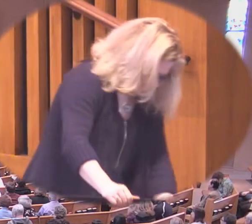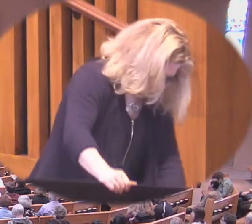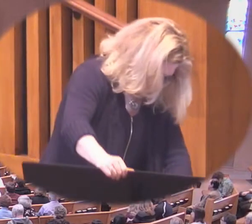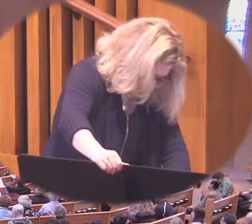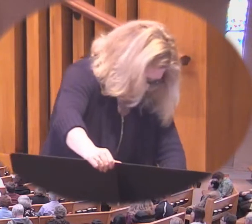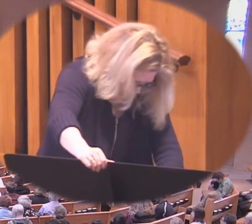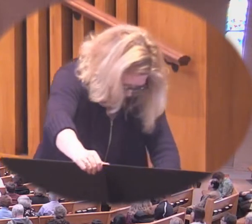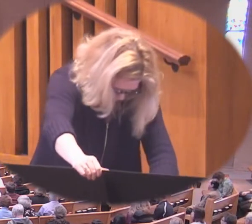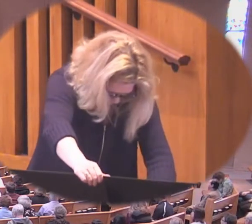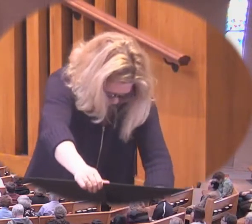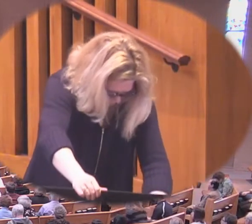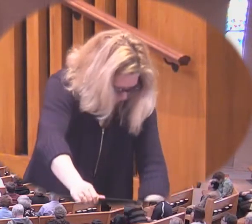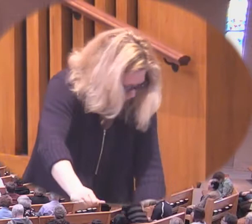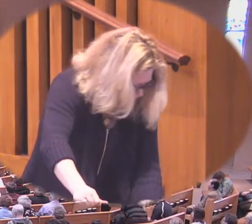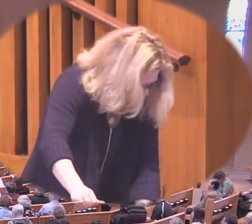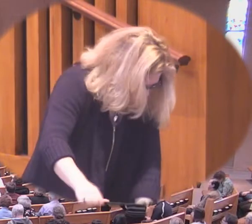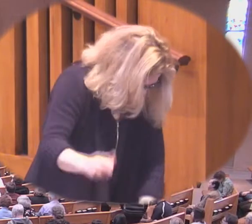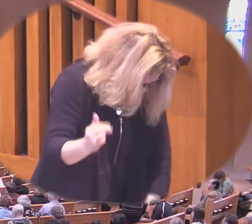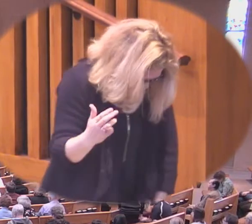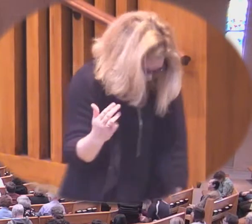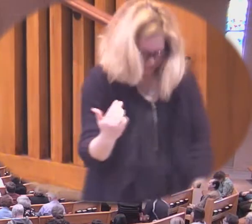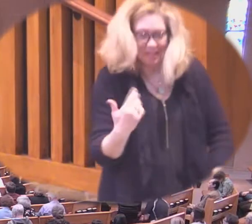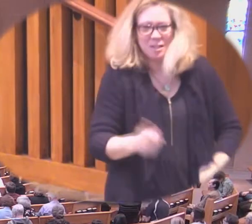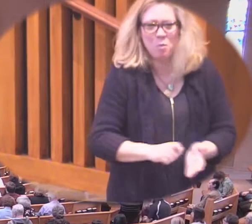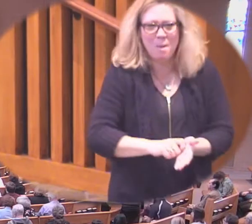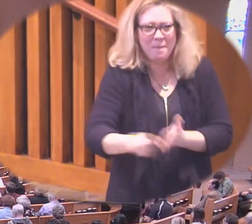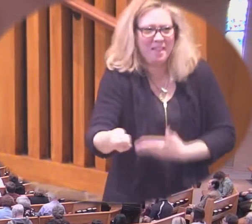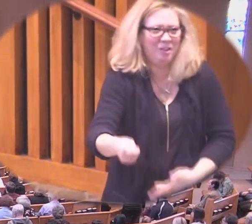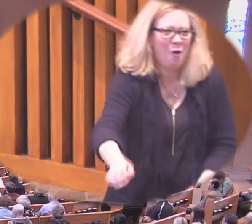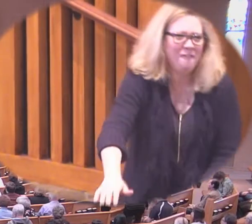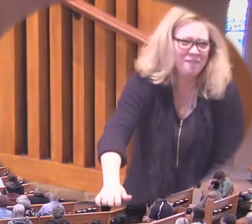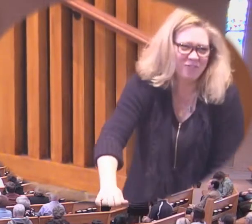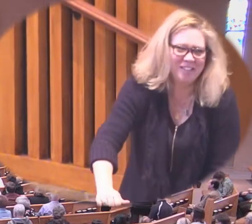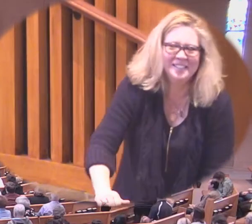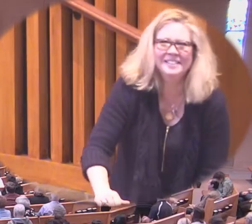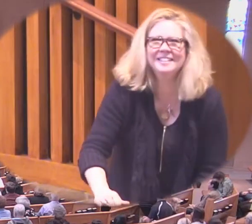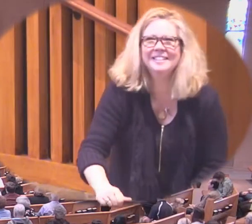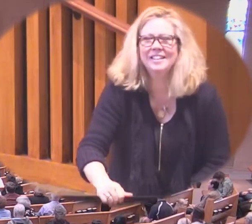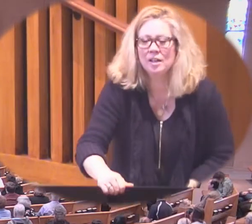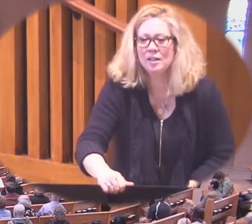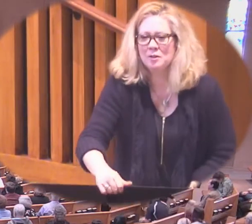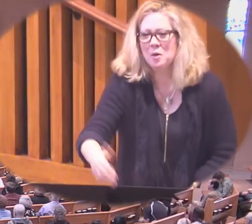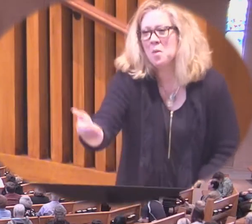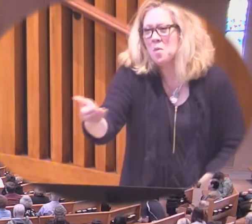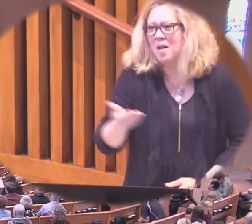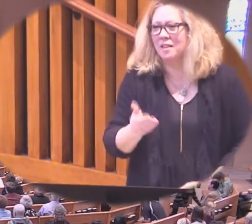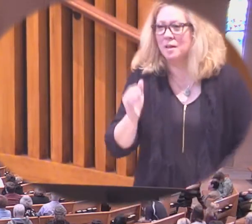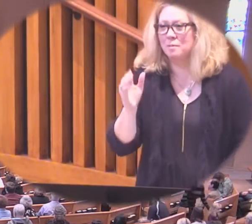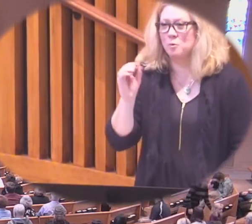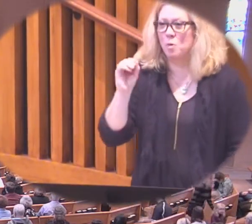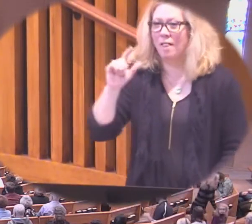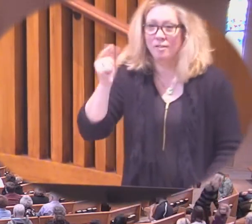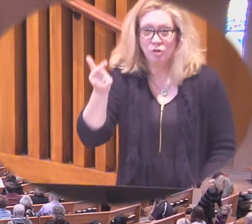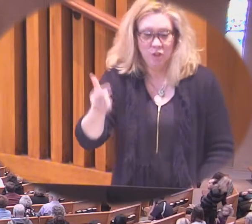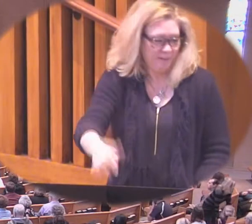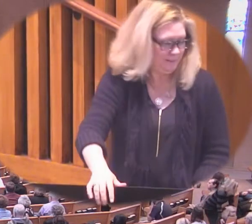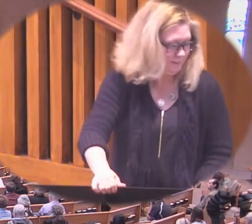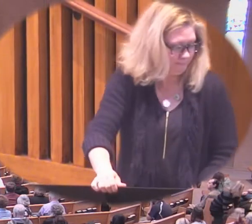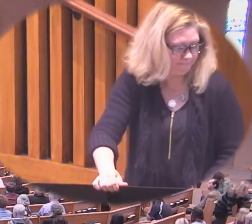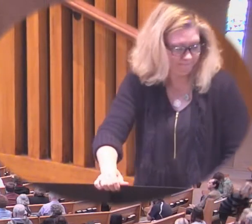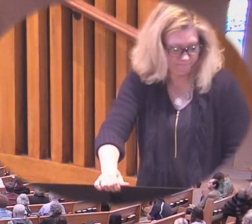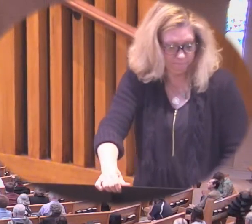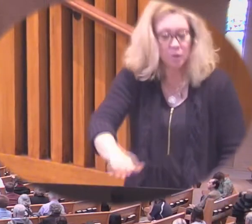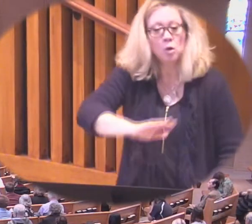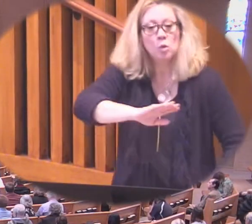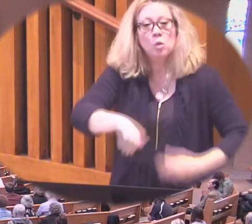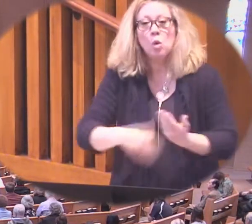Good morning, and welcome to Our Lady of Grace. All of our music for this Mass can be found in your Brown Catholic Community